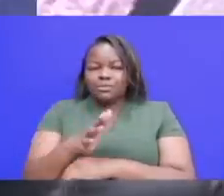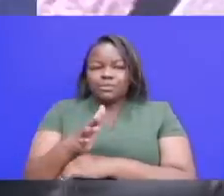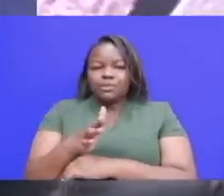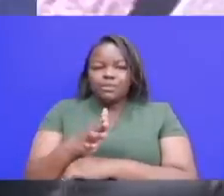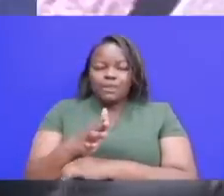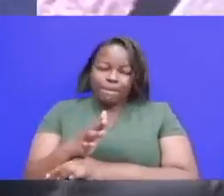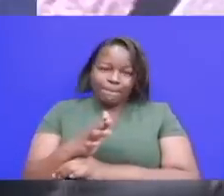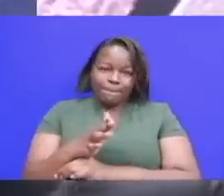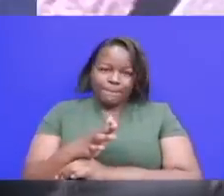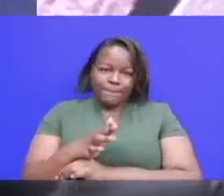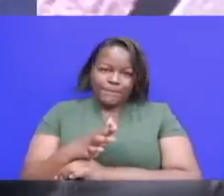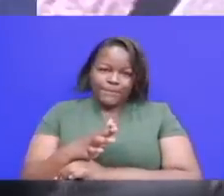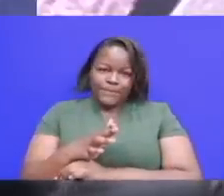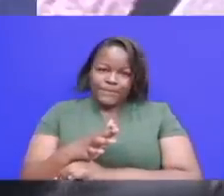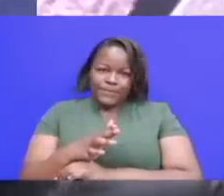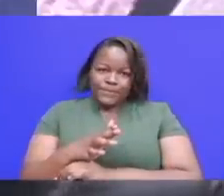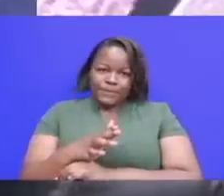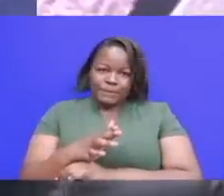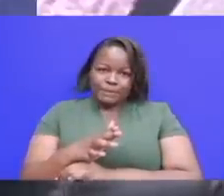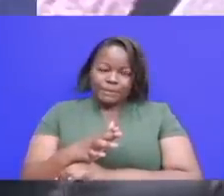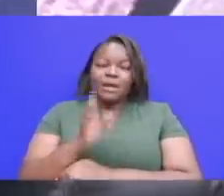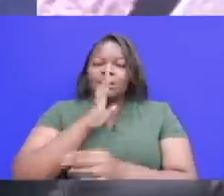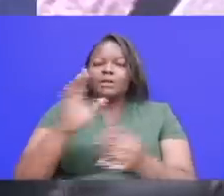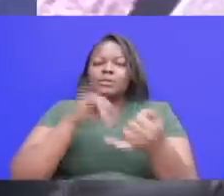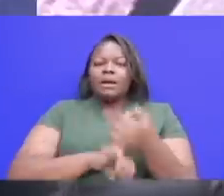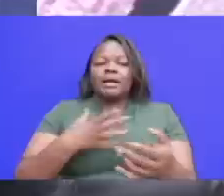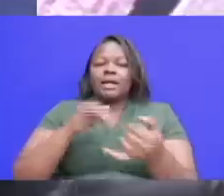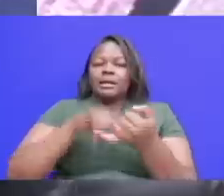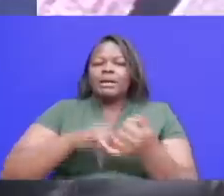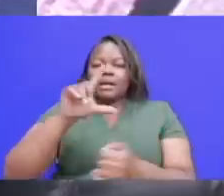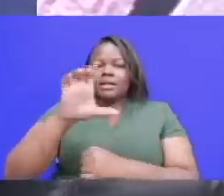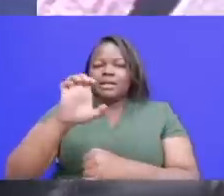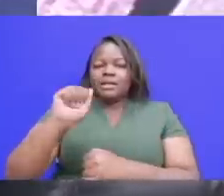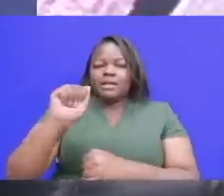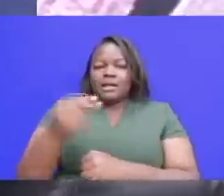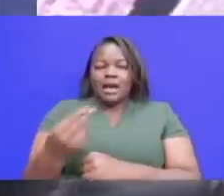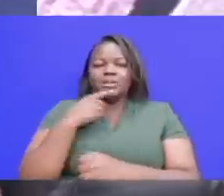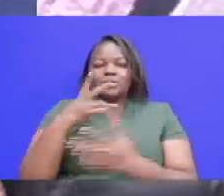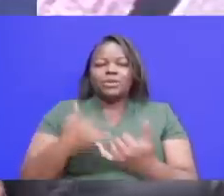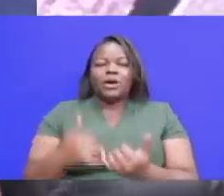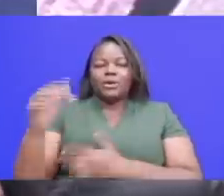was to marry, and he married Leah. So I'm reading chapter